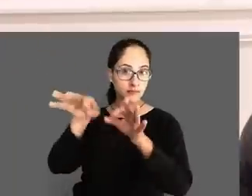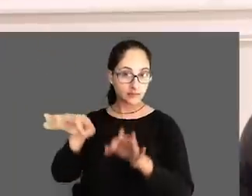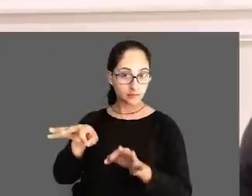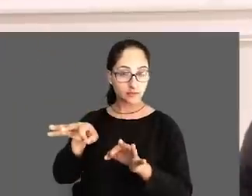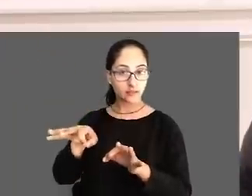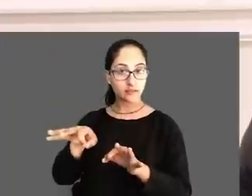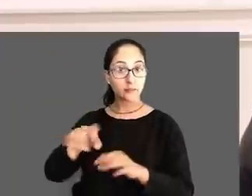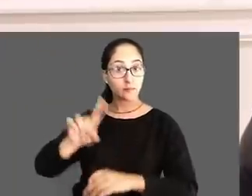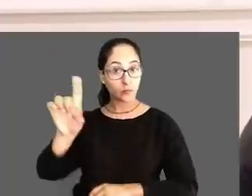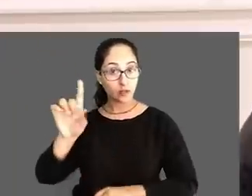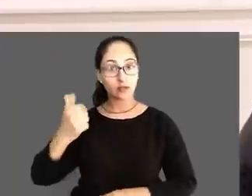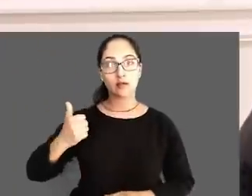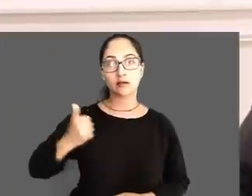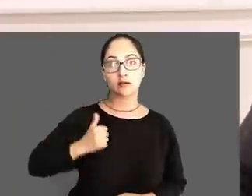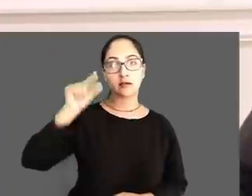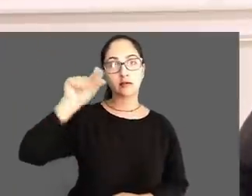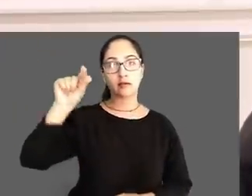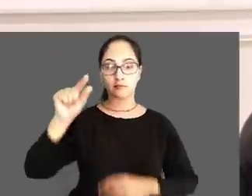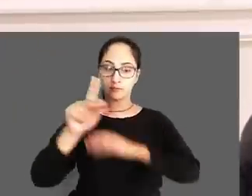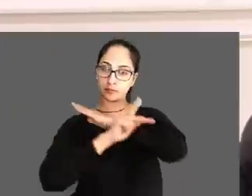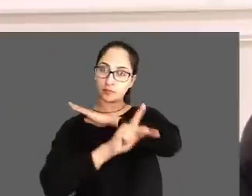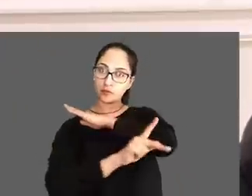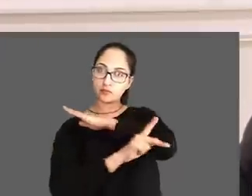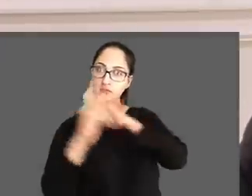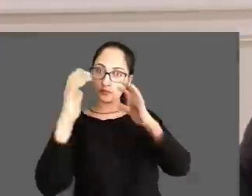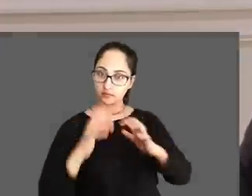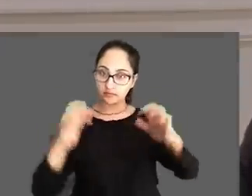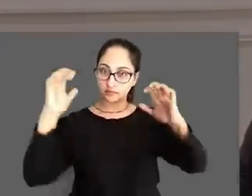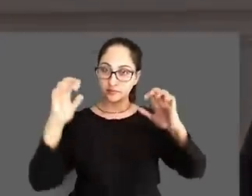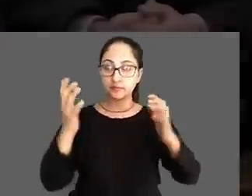he gave to the parliament here in Canada.